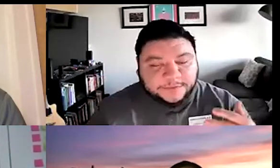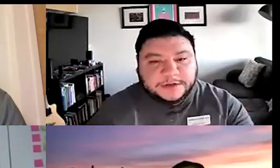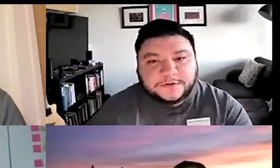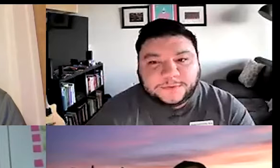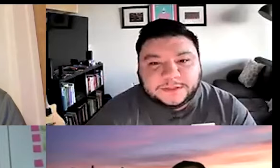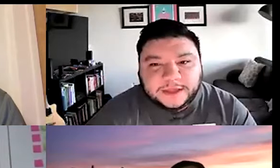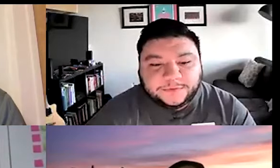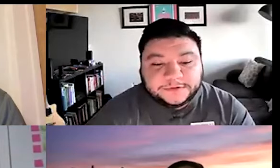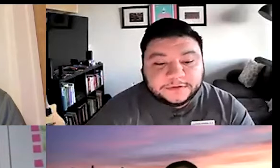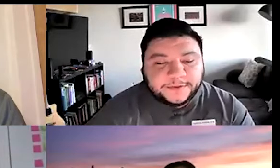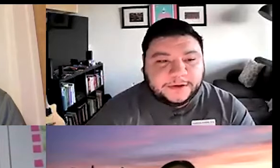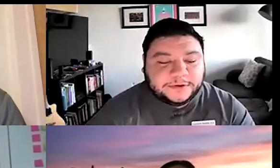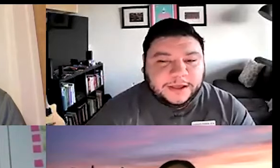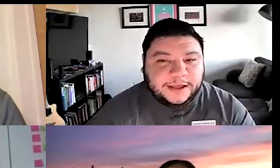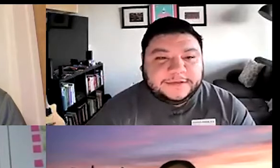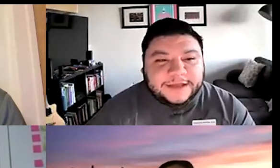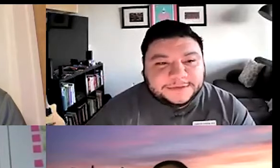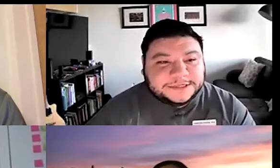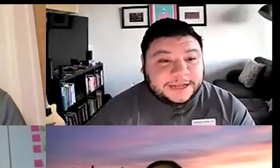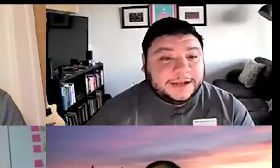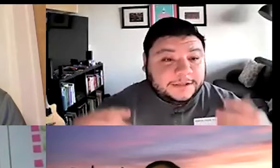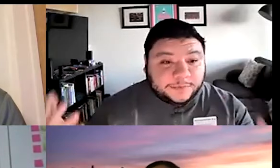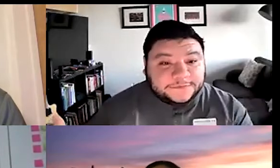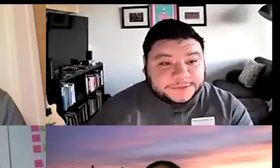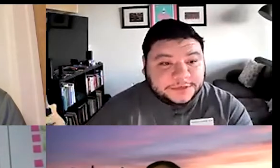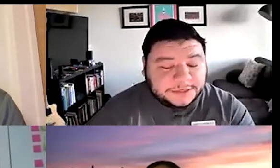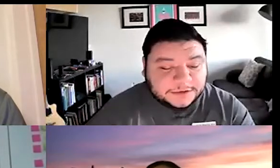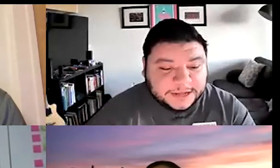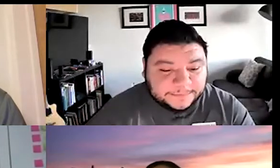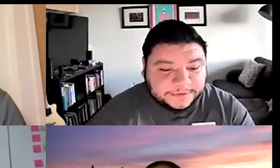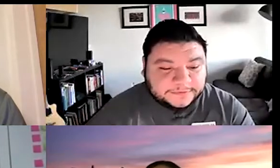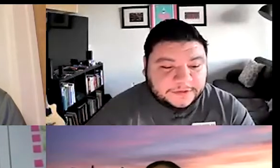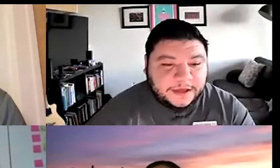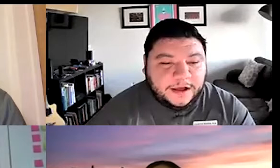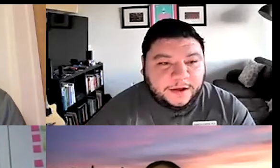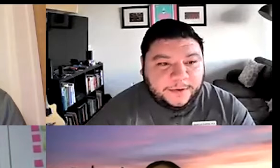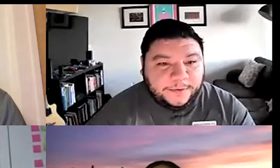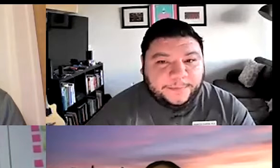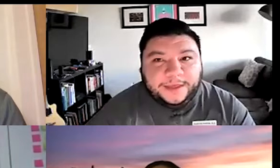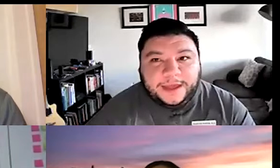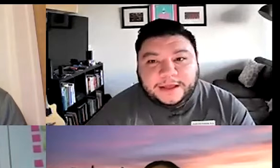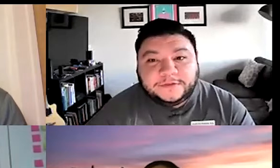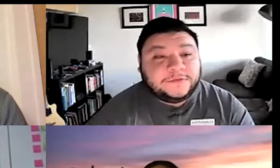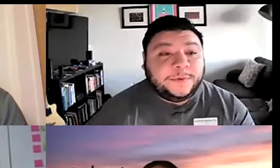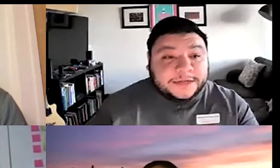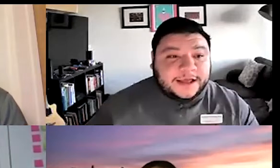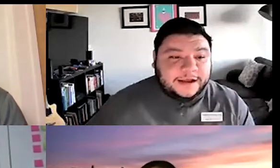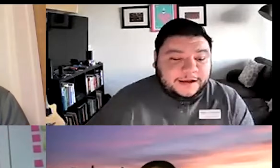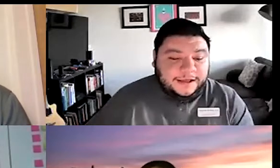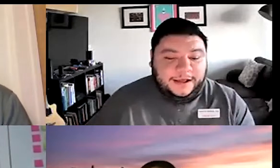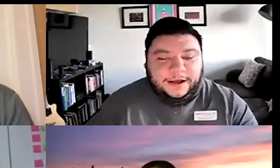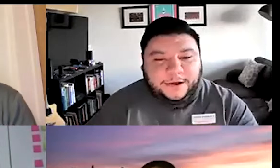pretty close with, and we talked about establishing a Latino-based fraternity on campus. And so we did